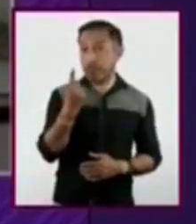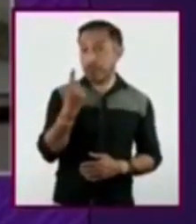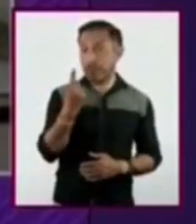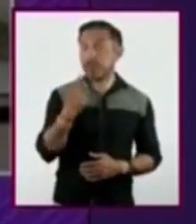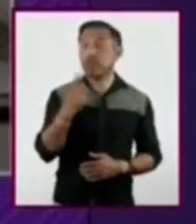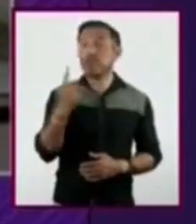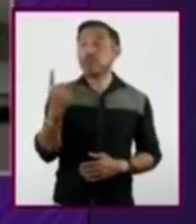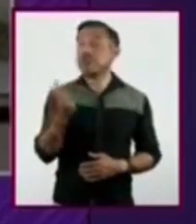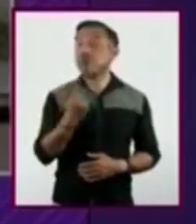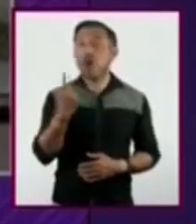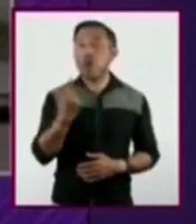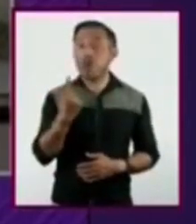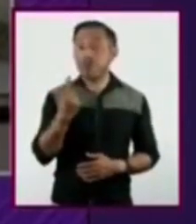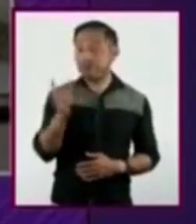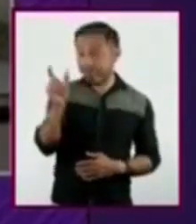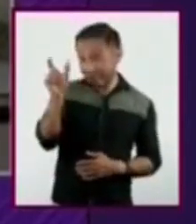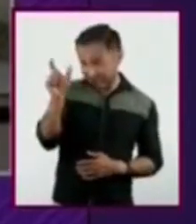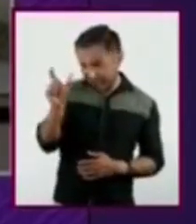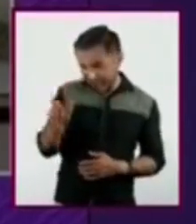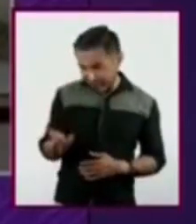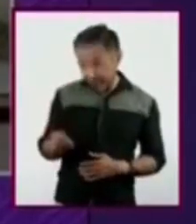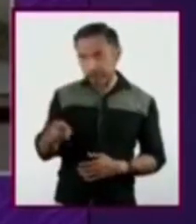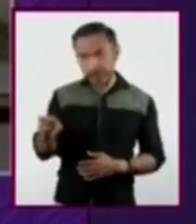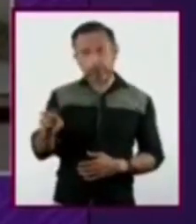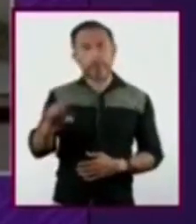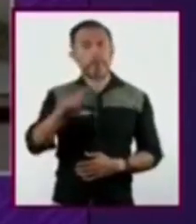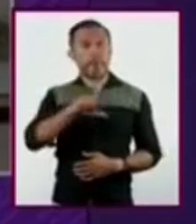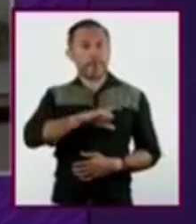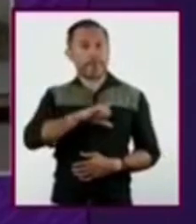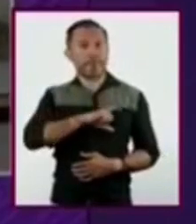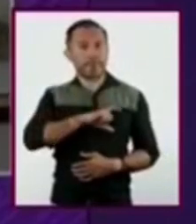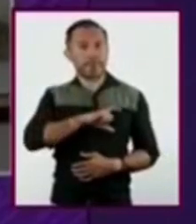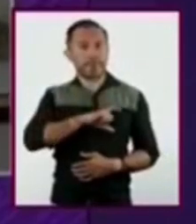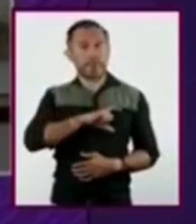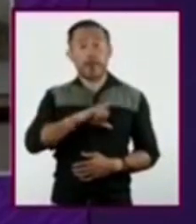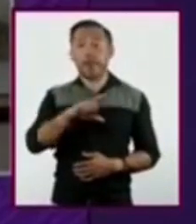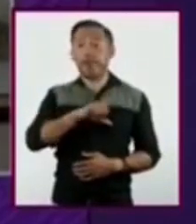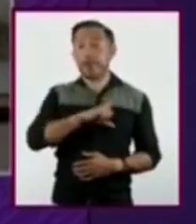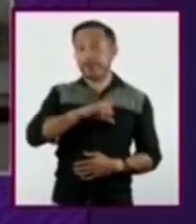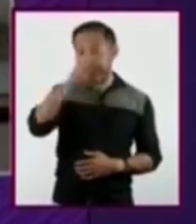Someone is a policeman. A policeman.